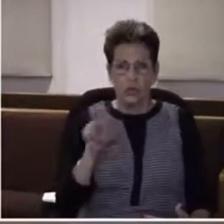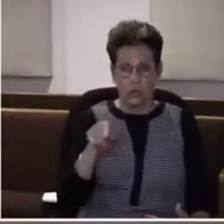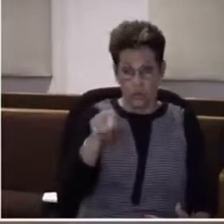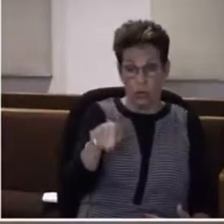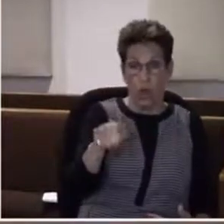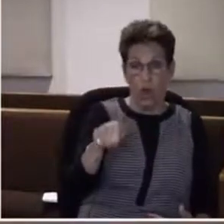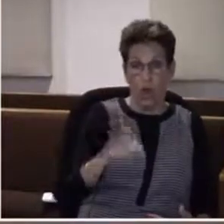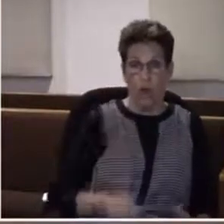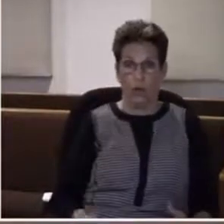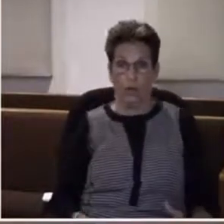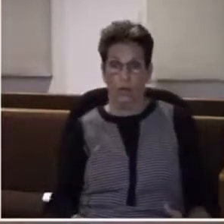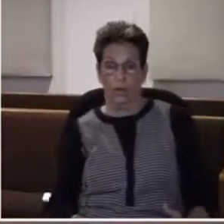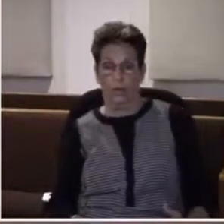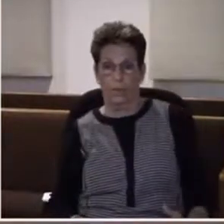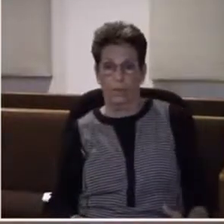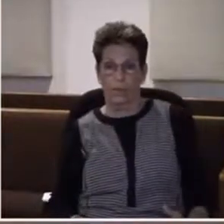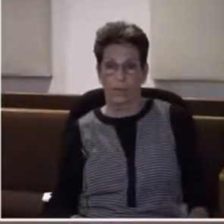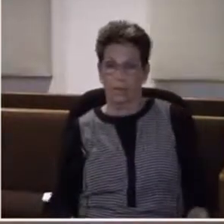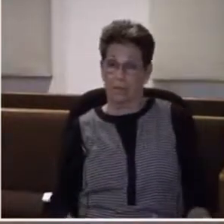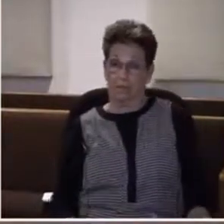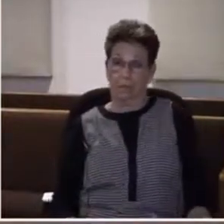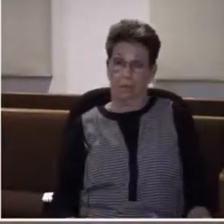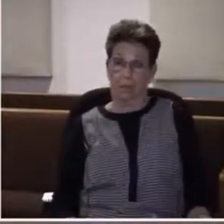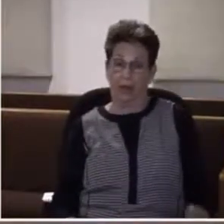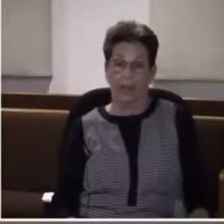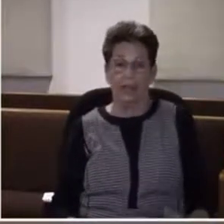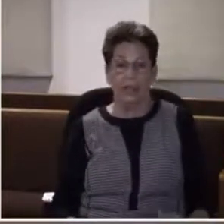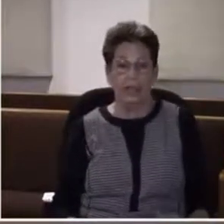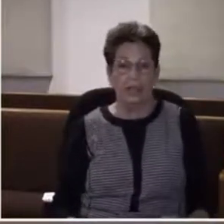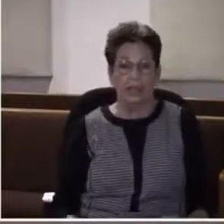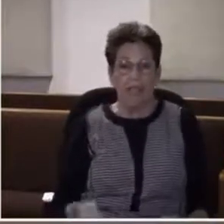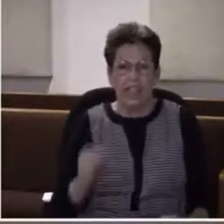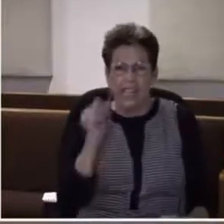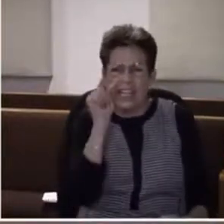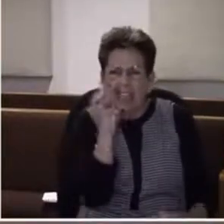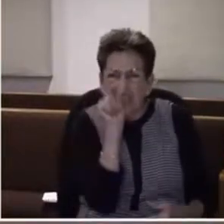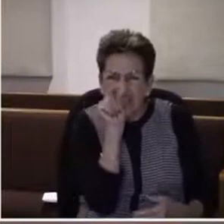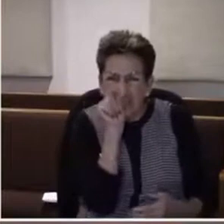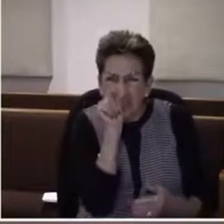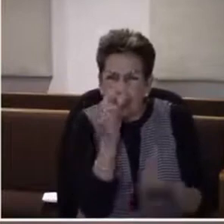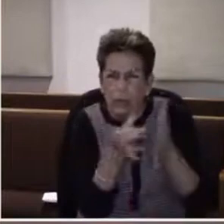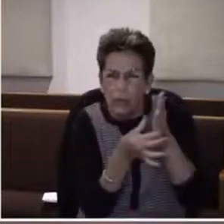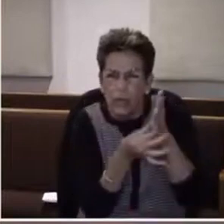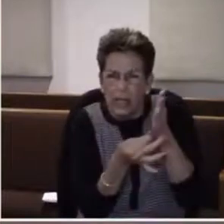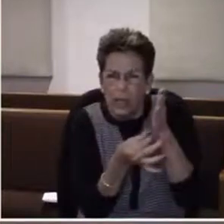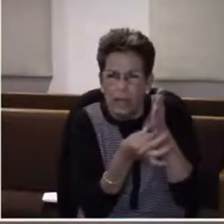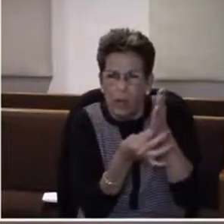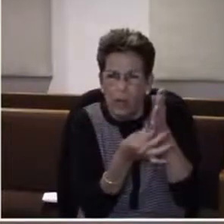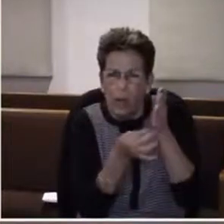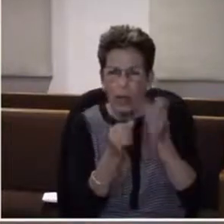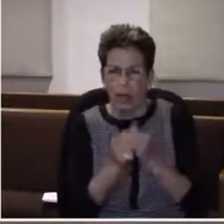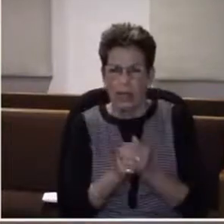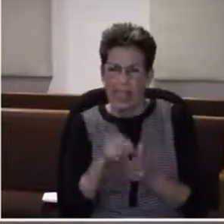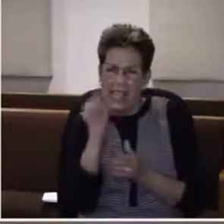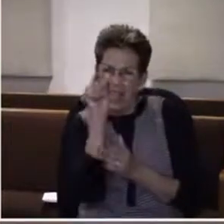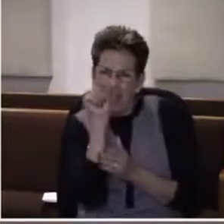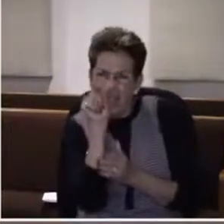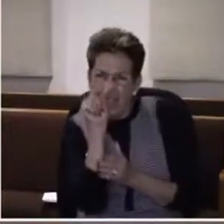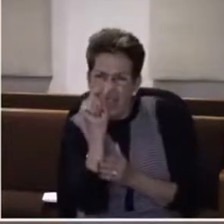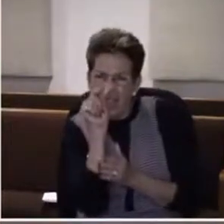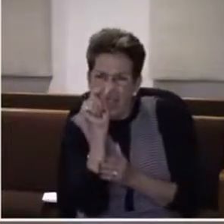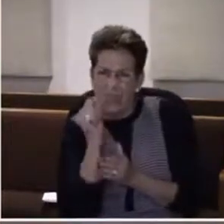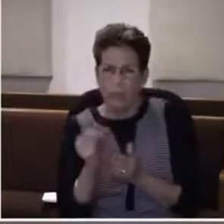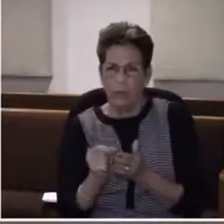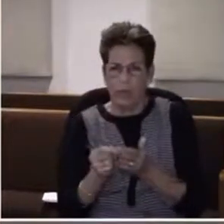thought I didn't have any way to serve the Lord, and yet I had a little bit of a way to serve the Lord, and I found that when God is in it, little becomes